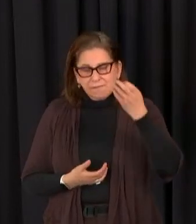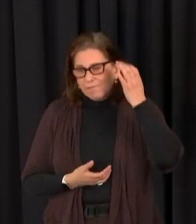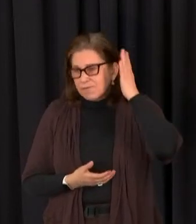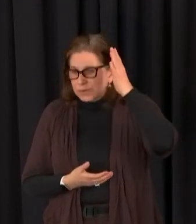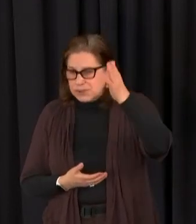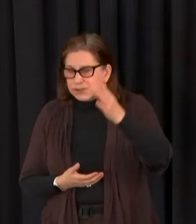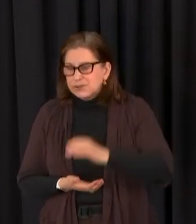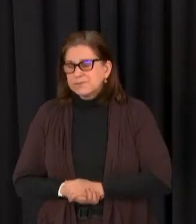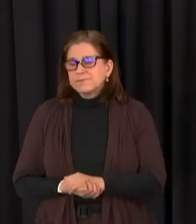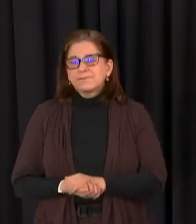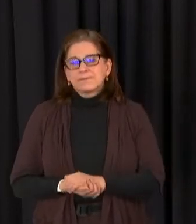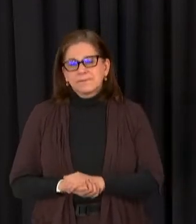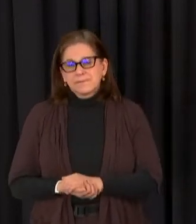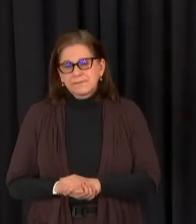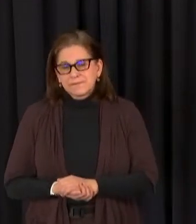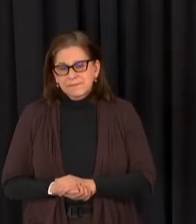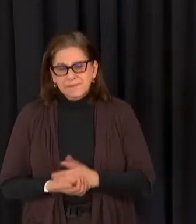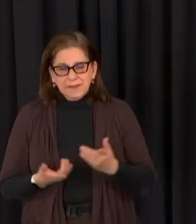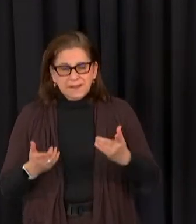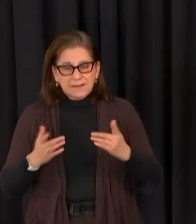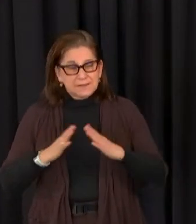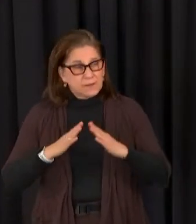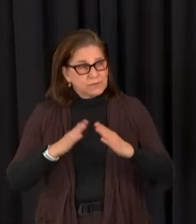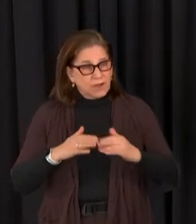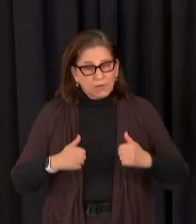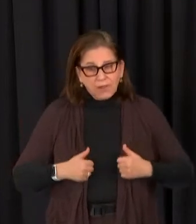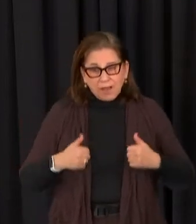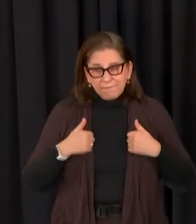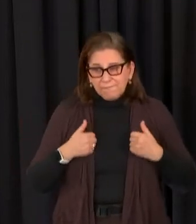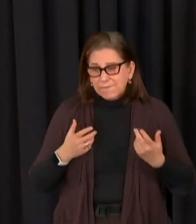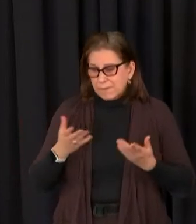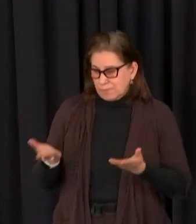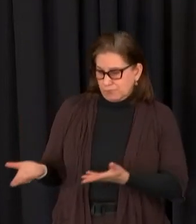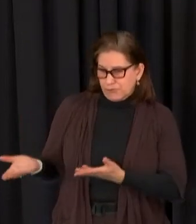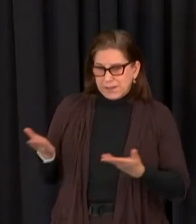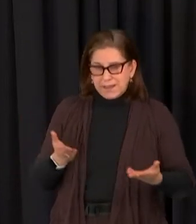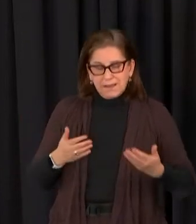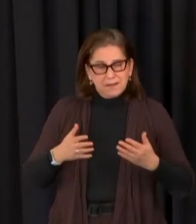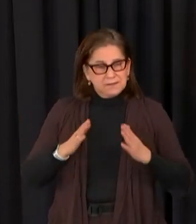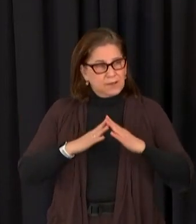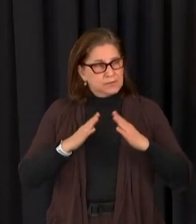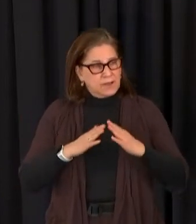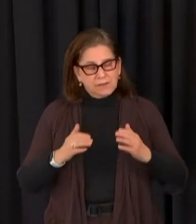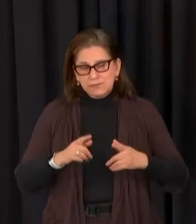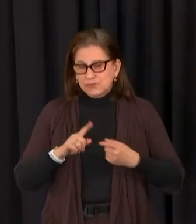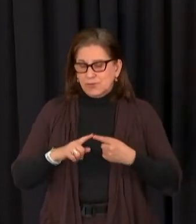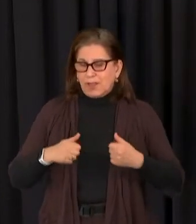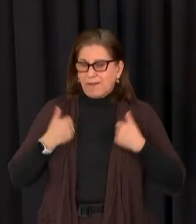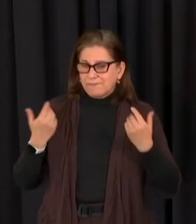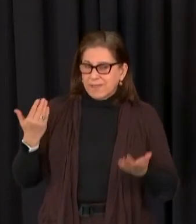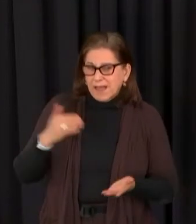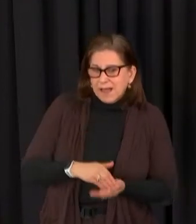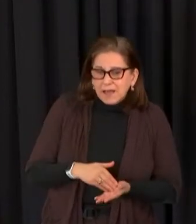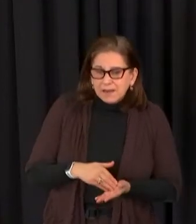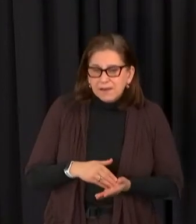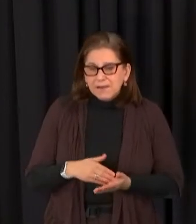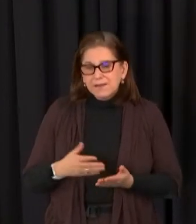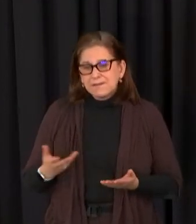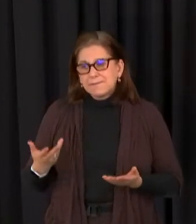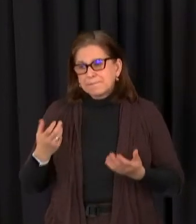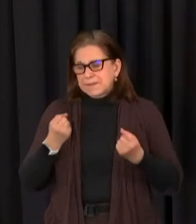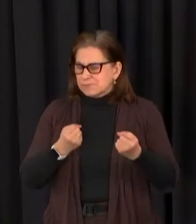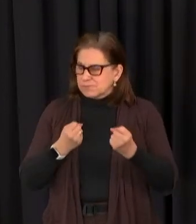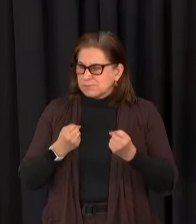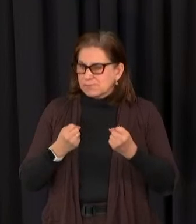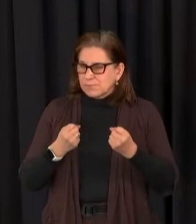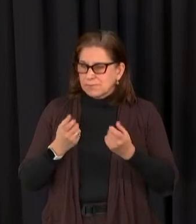jobs back, bring our downtown alive again, and build and create more and a stronger